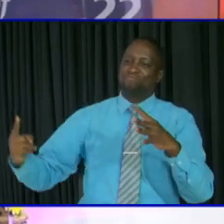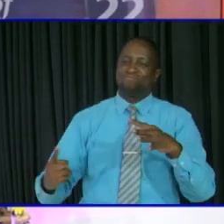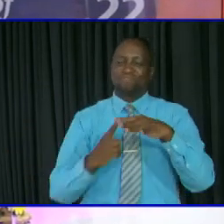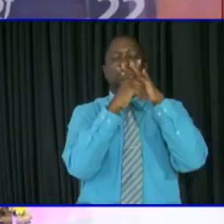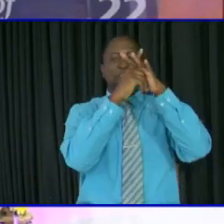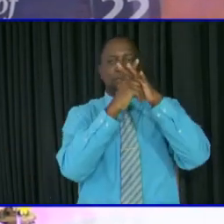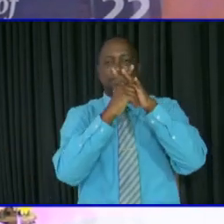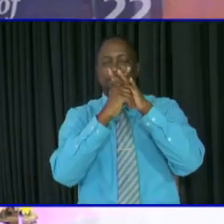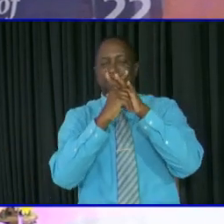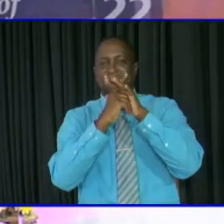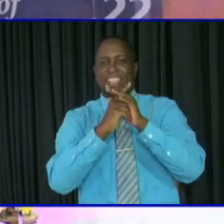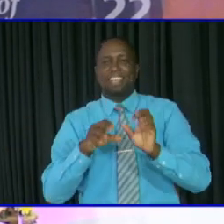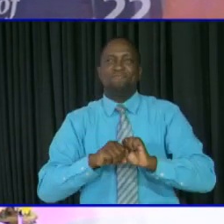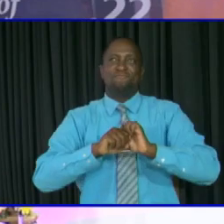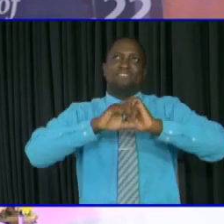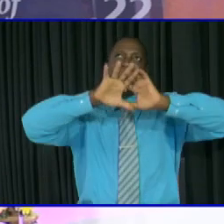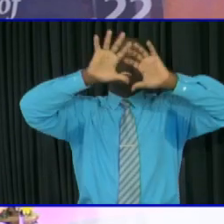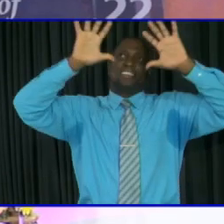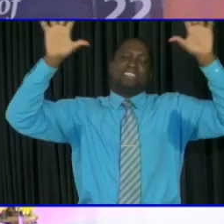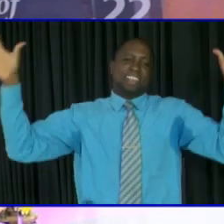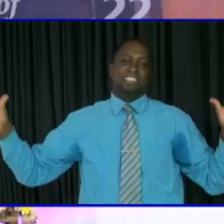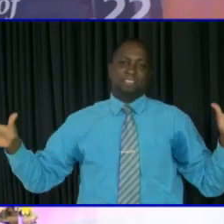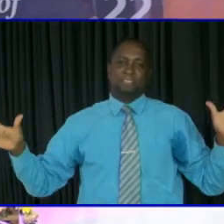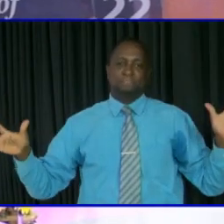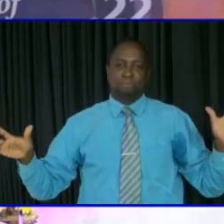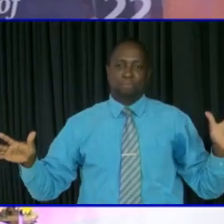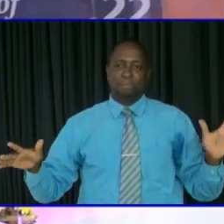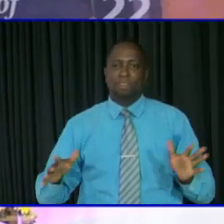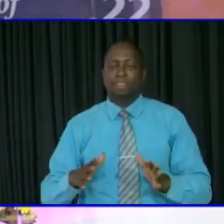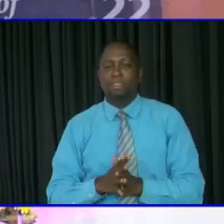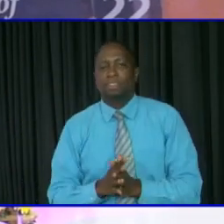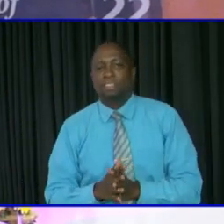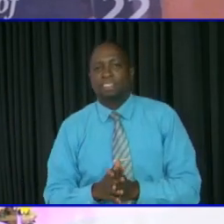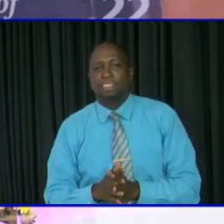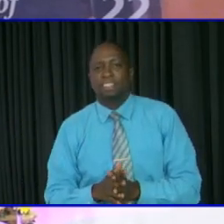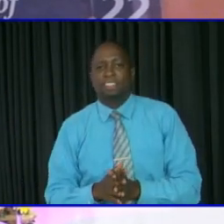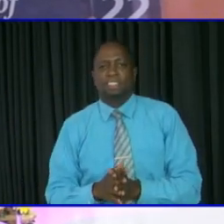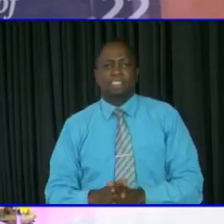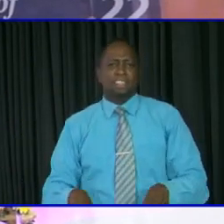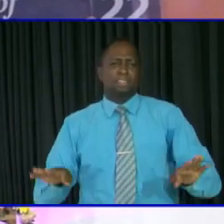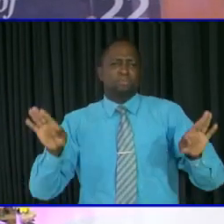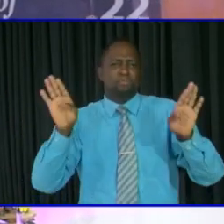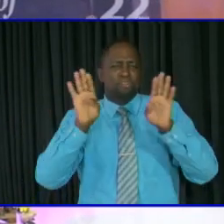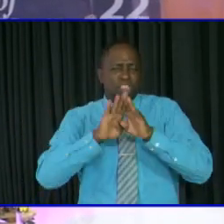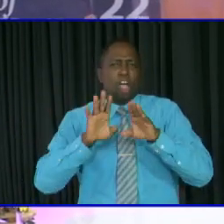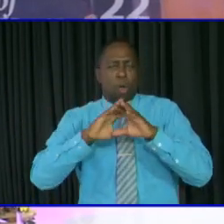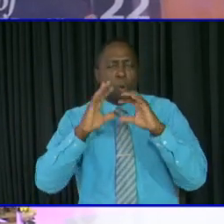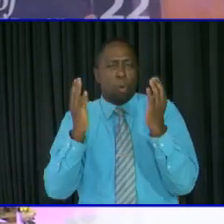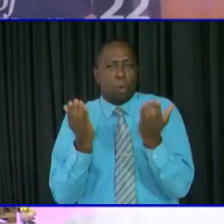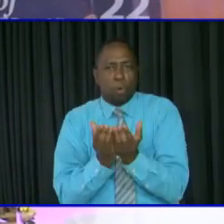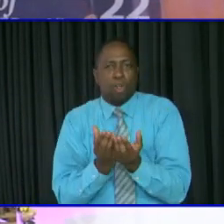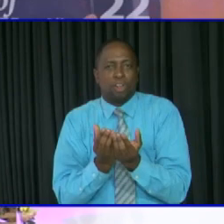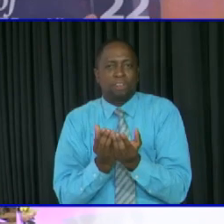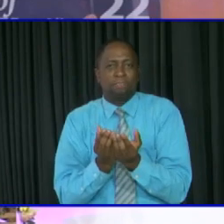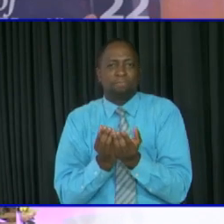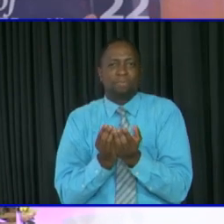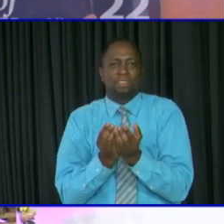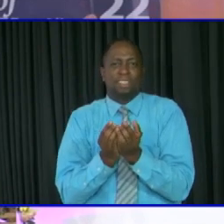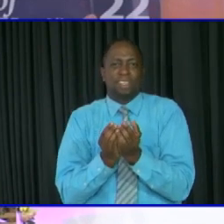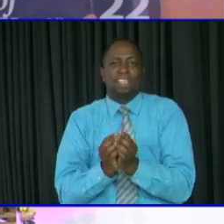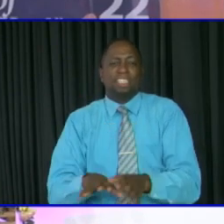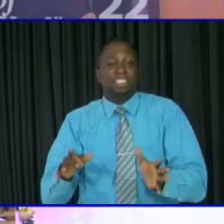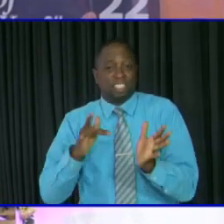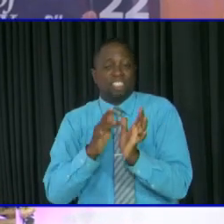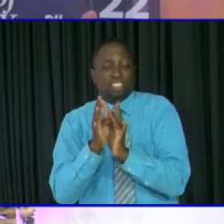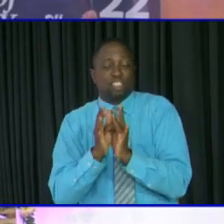upon thee. It is a dark world that begs for the bridegroom to return. And this bridegroom is